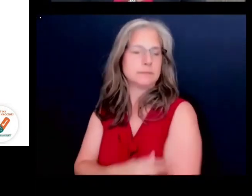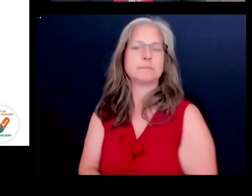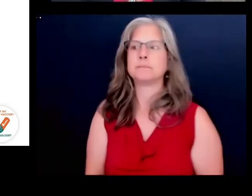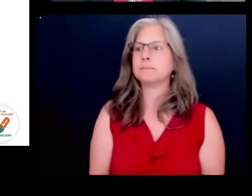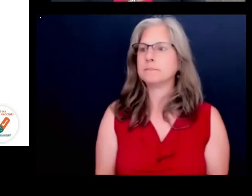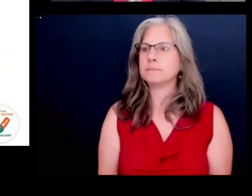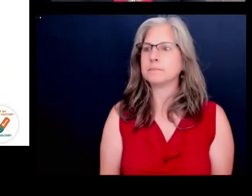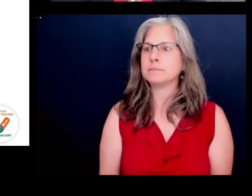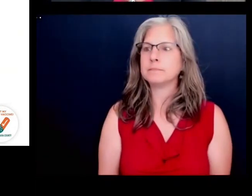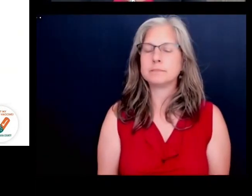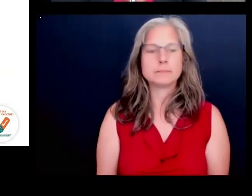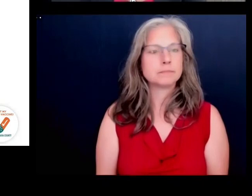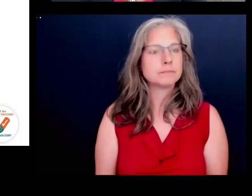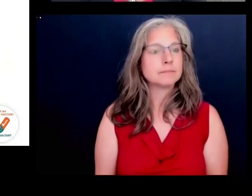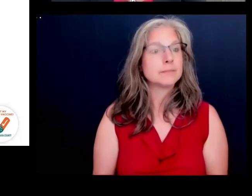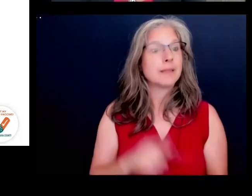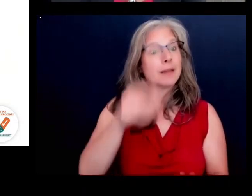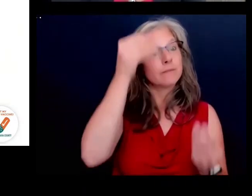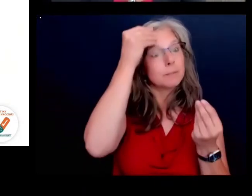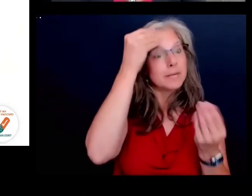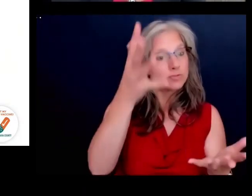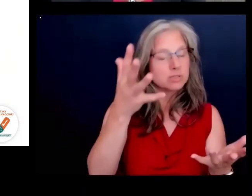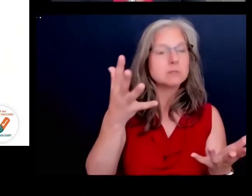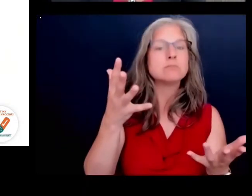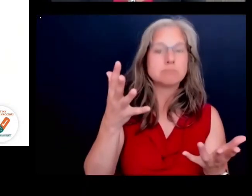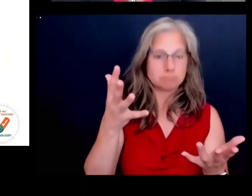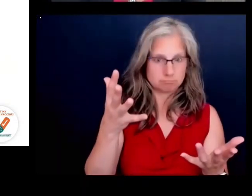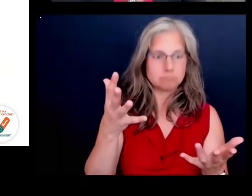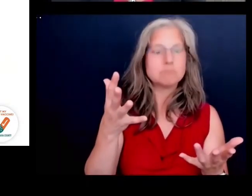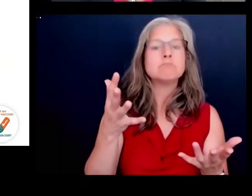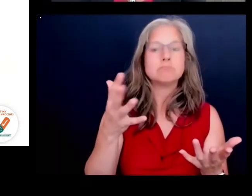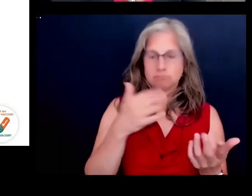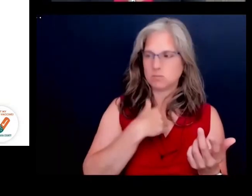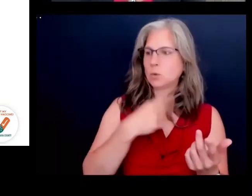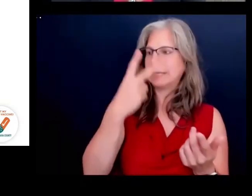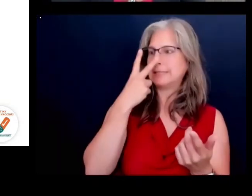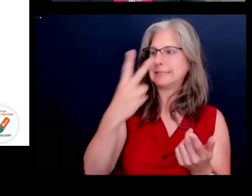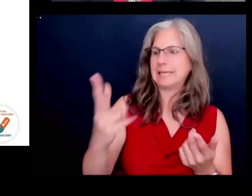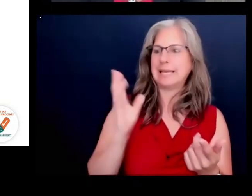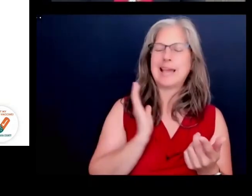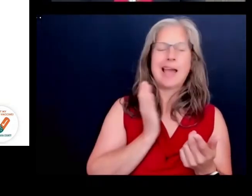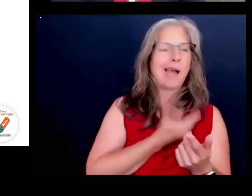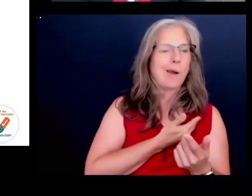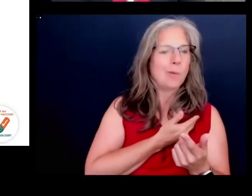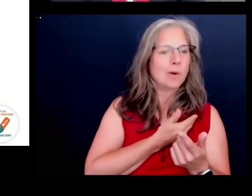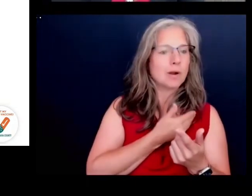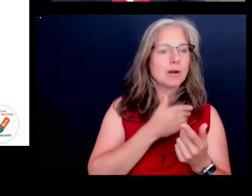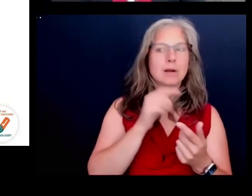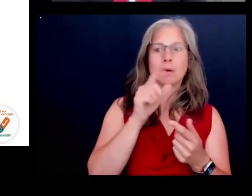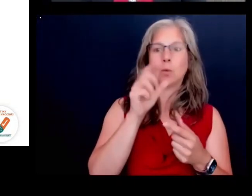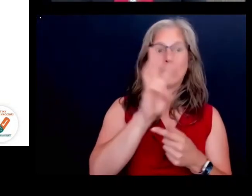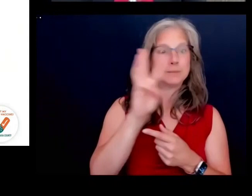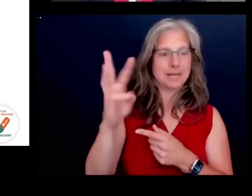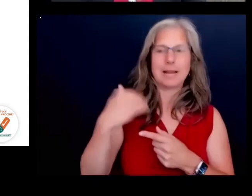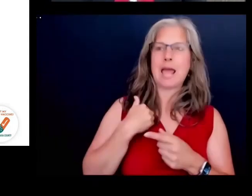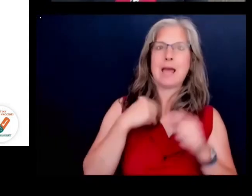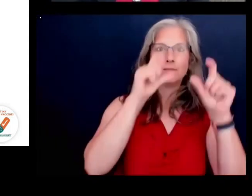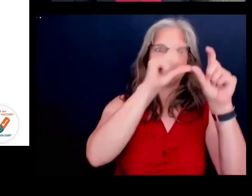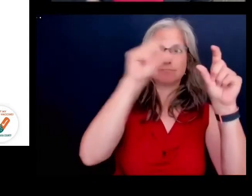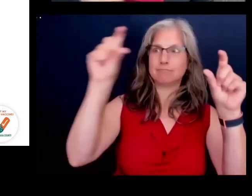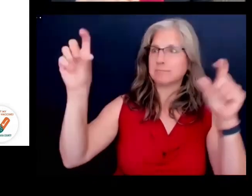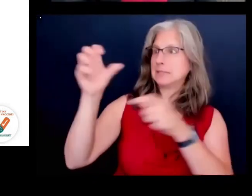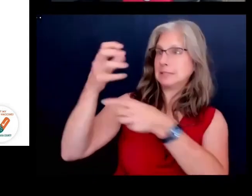individuals. And this information is now available on the summary tab on our